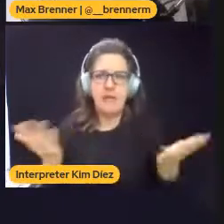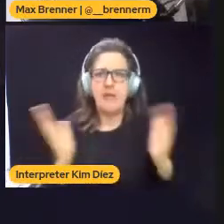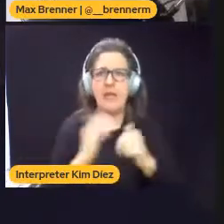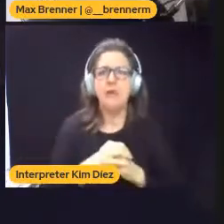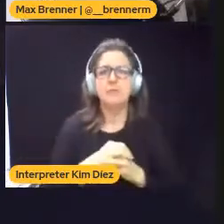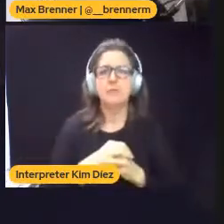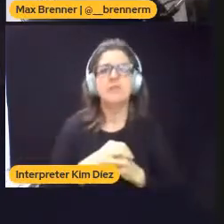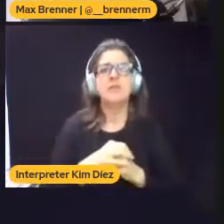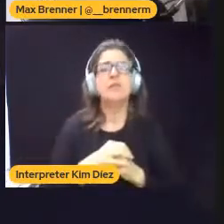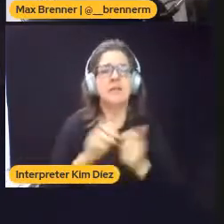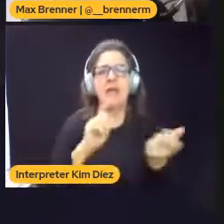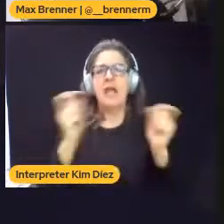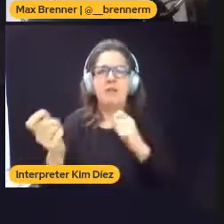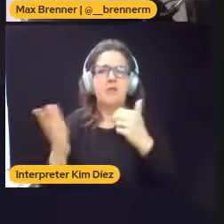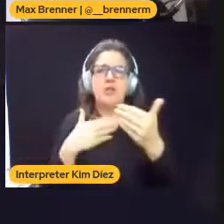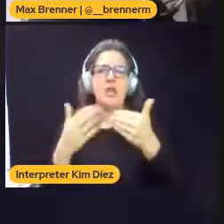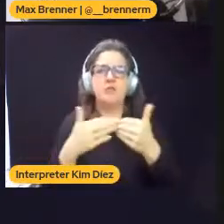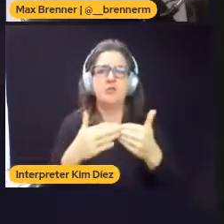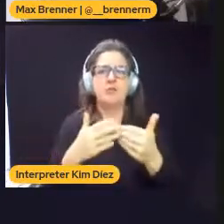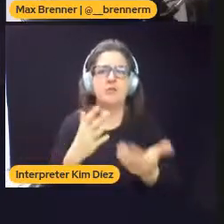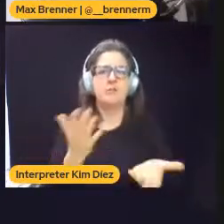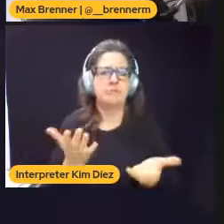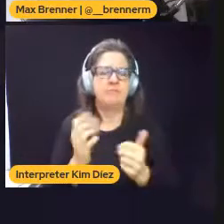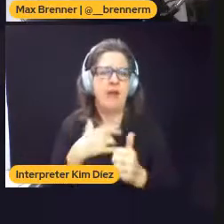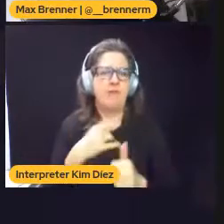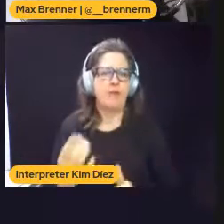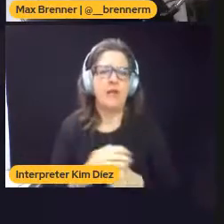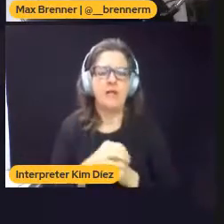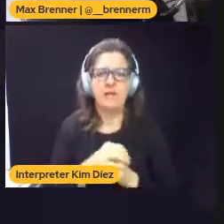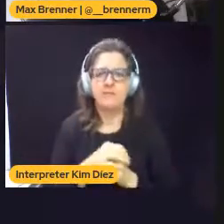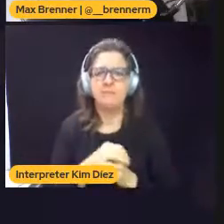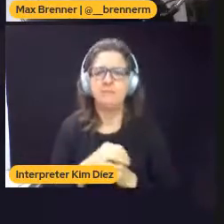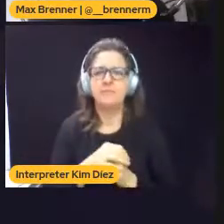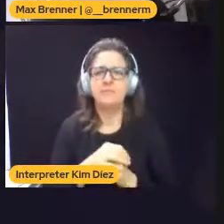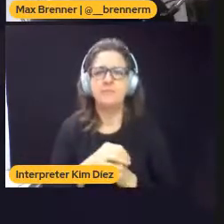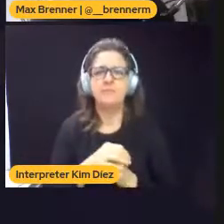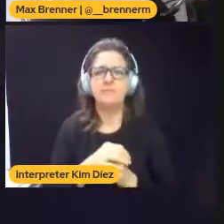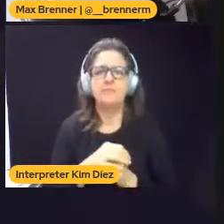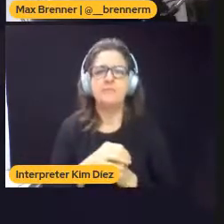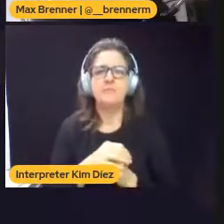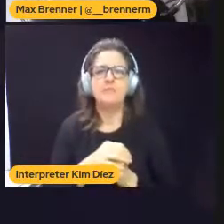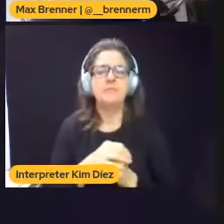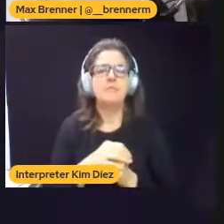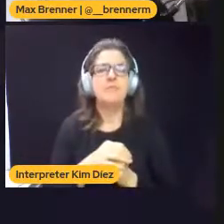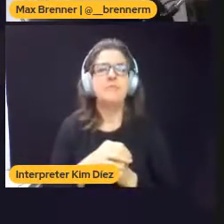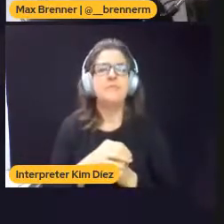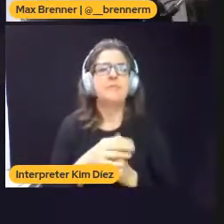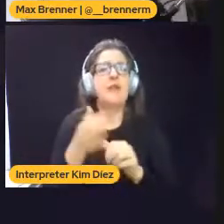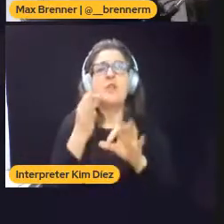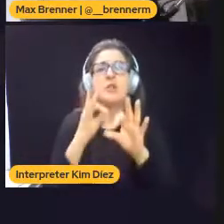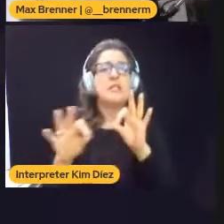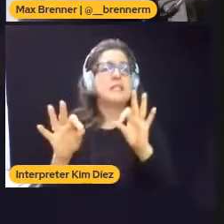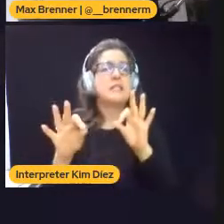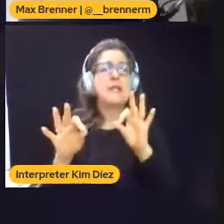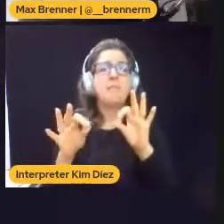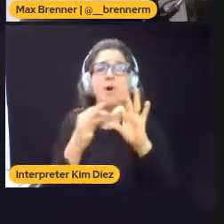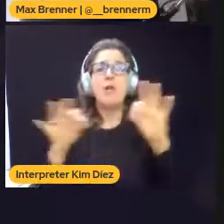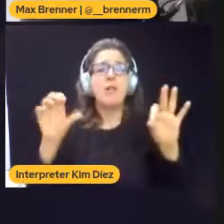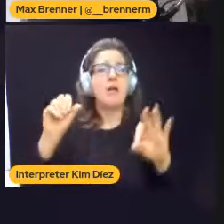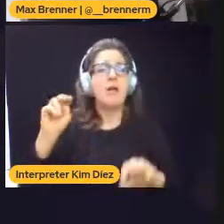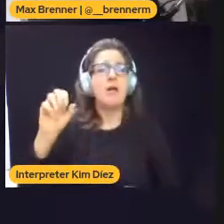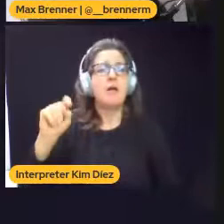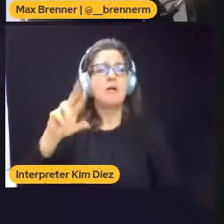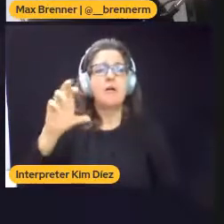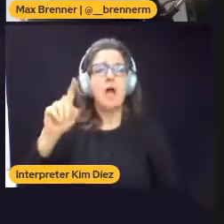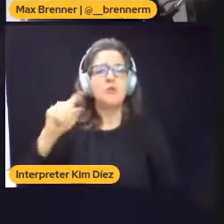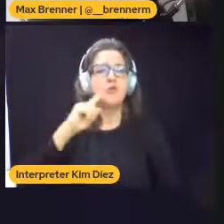like. That's very cool. There's a similar construct for plain YAML manifests. So if you don't have a Helm chart, but just